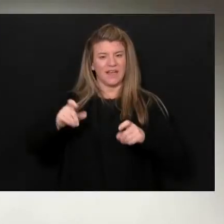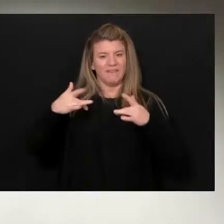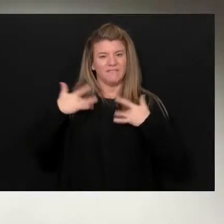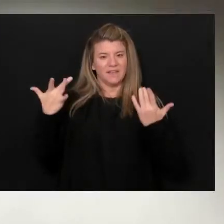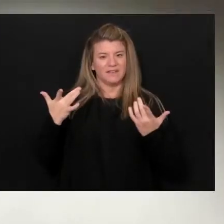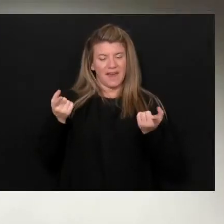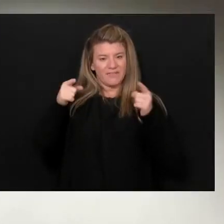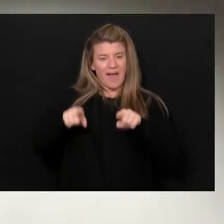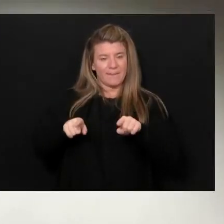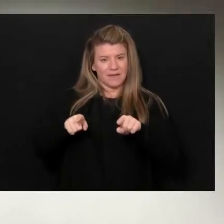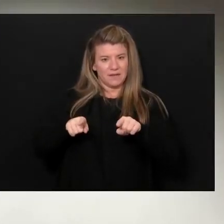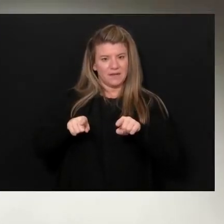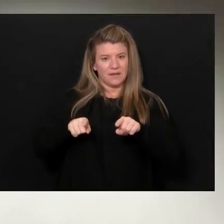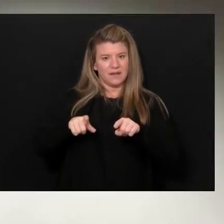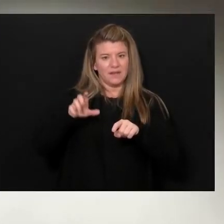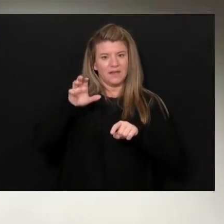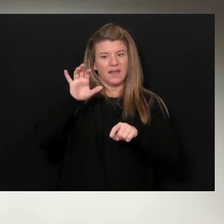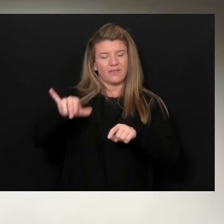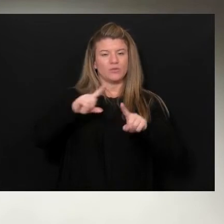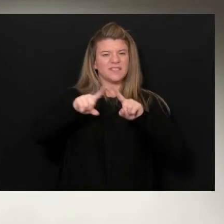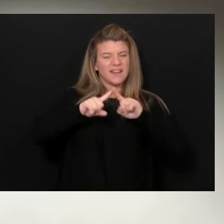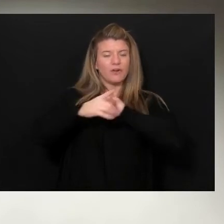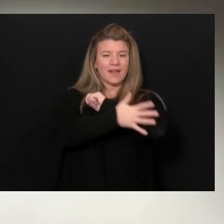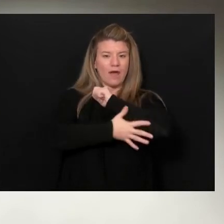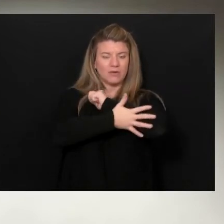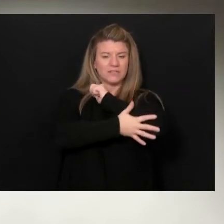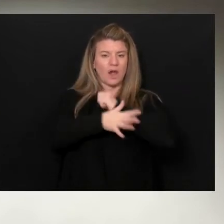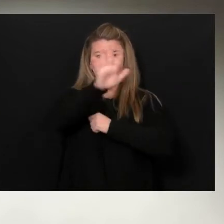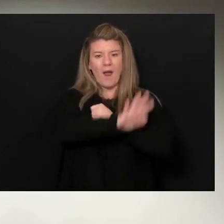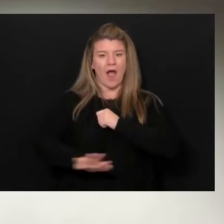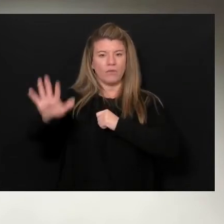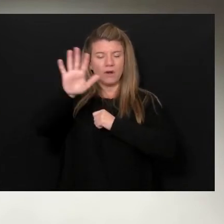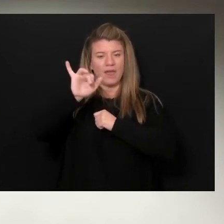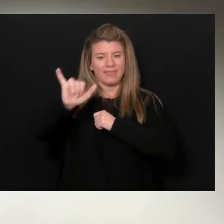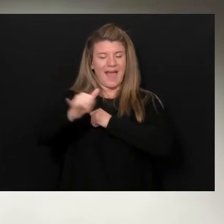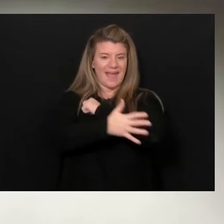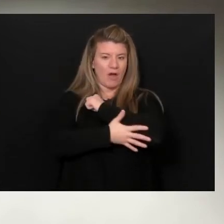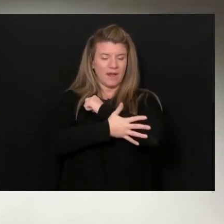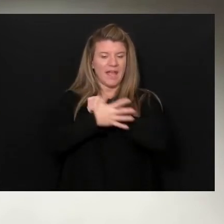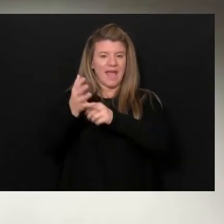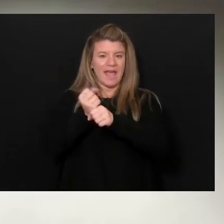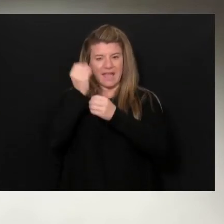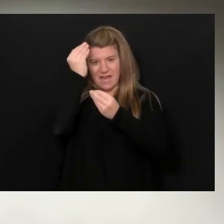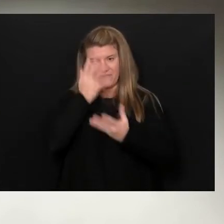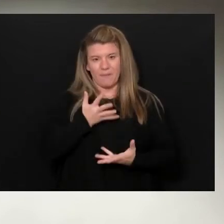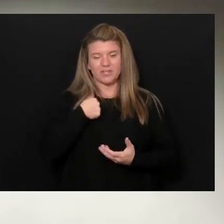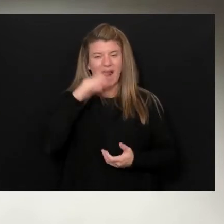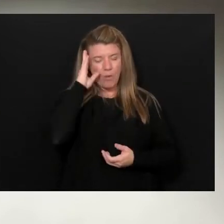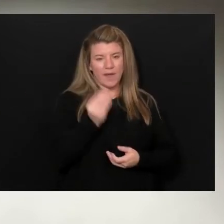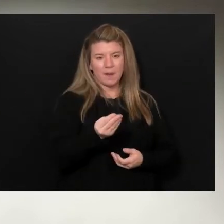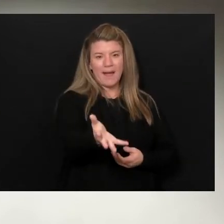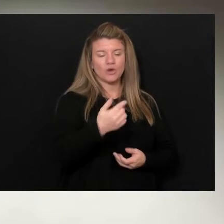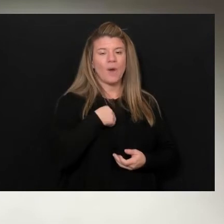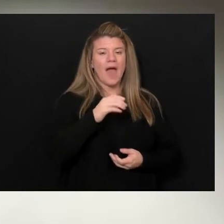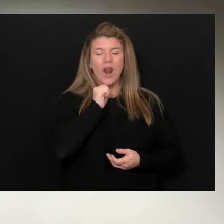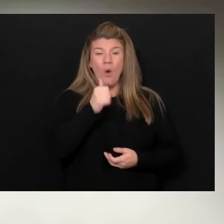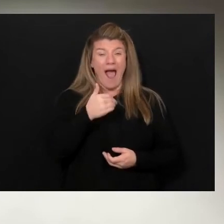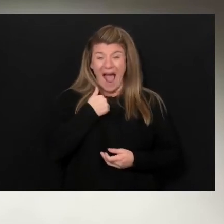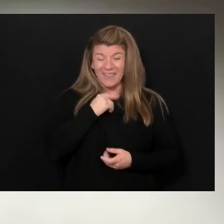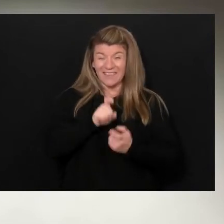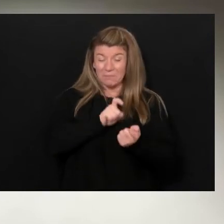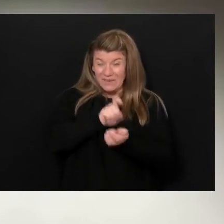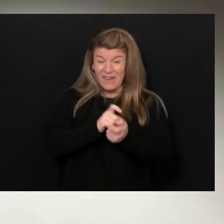have been occurring in the various counties in and around Pocahontas County and get information back to you. I don't have that specific